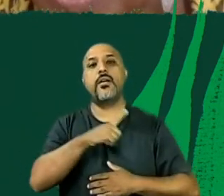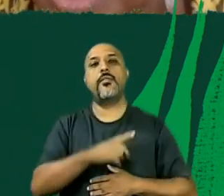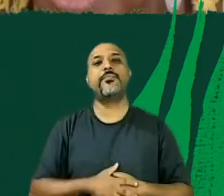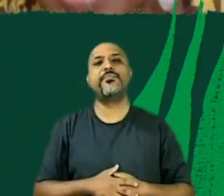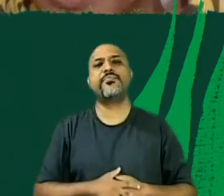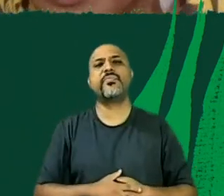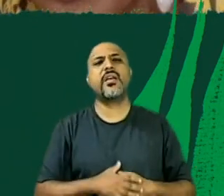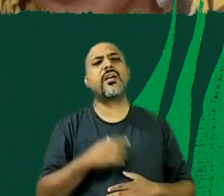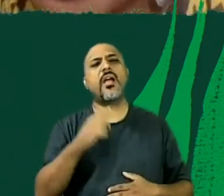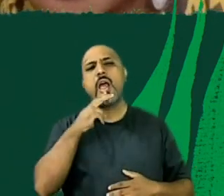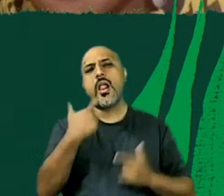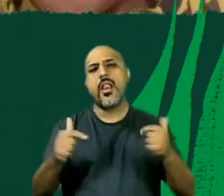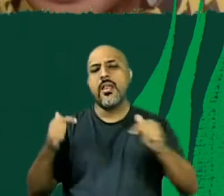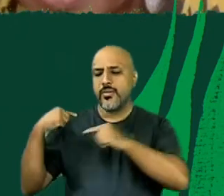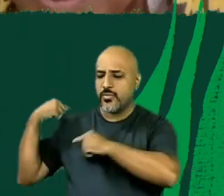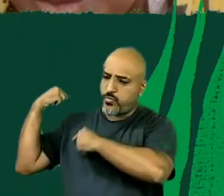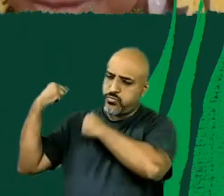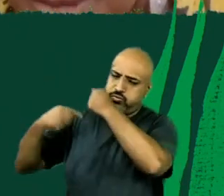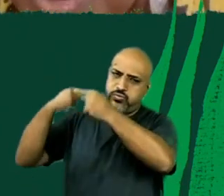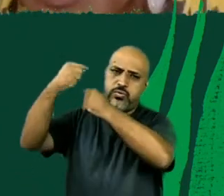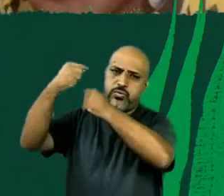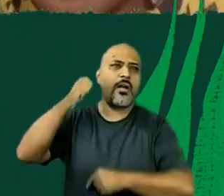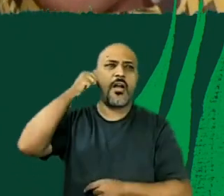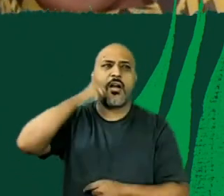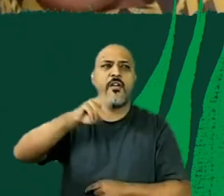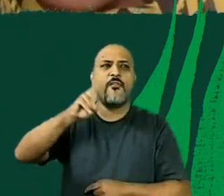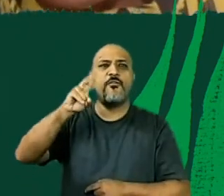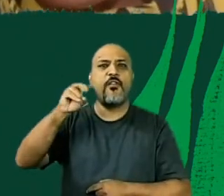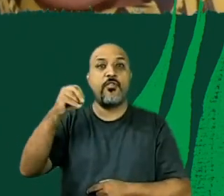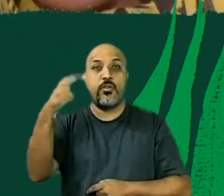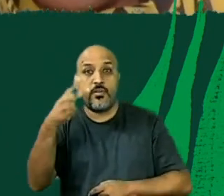grandparents, you are so ignorant. I mean,